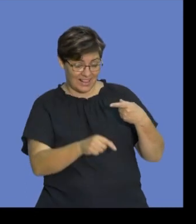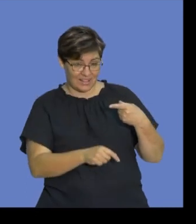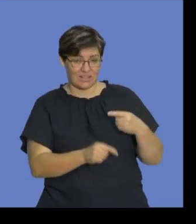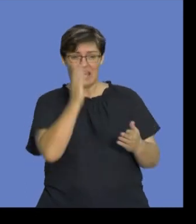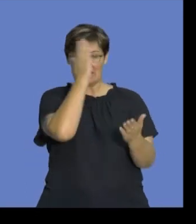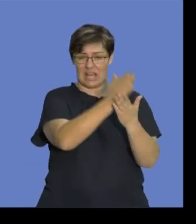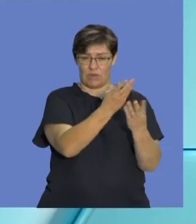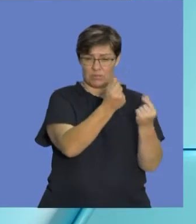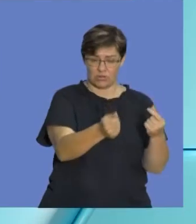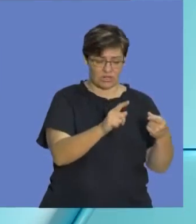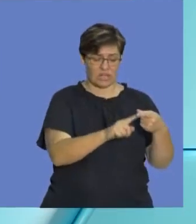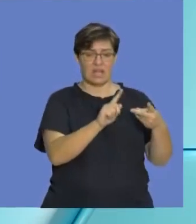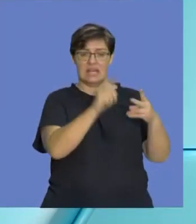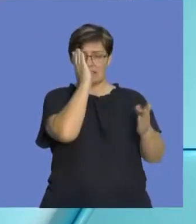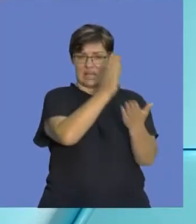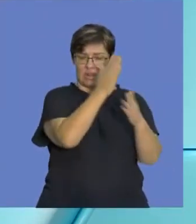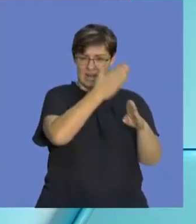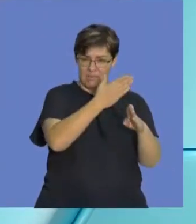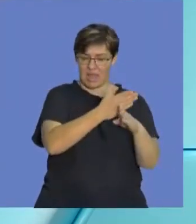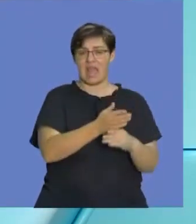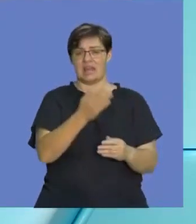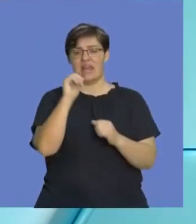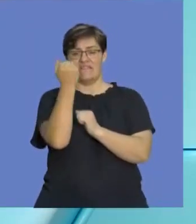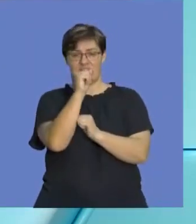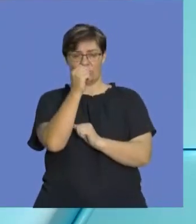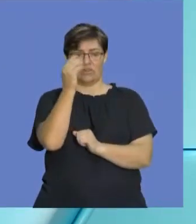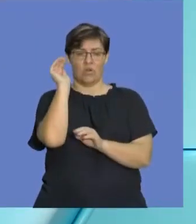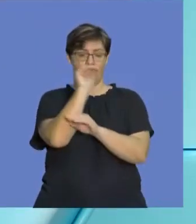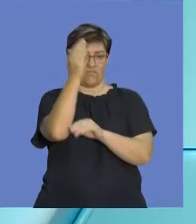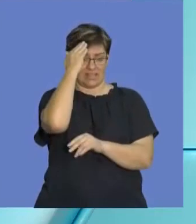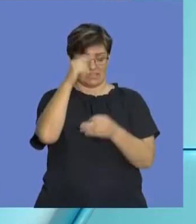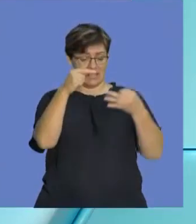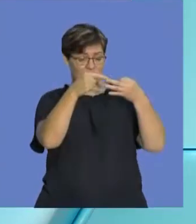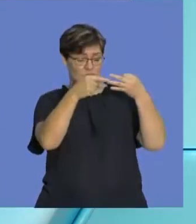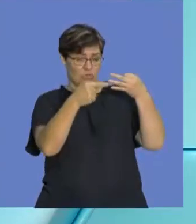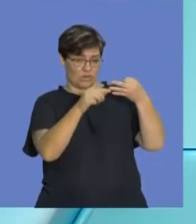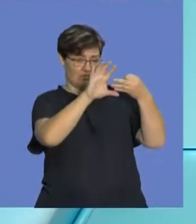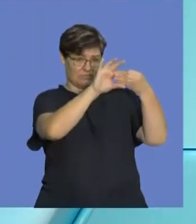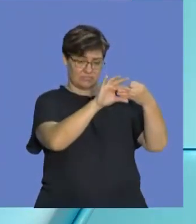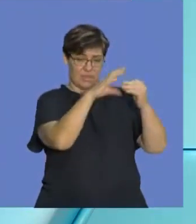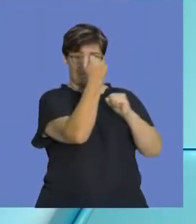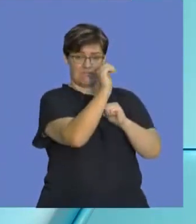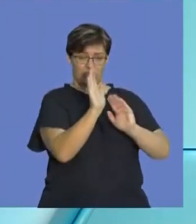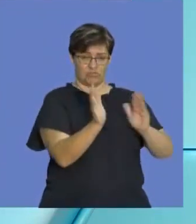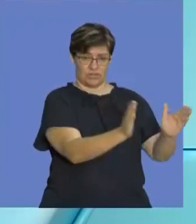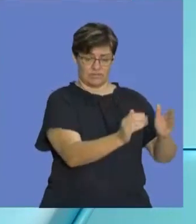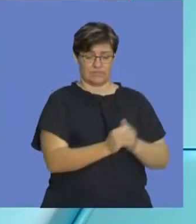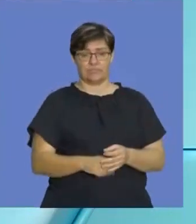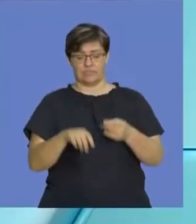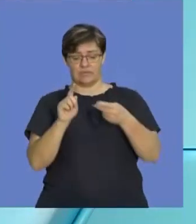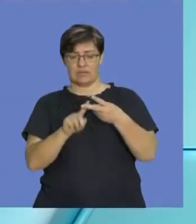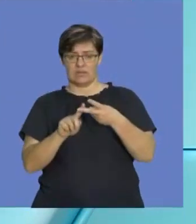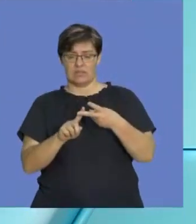You know what they are? Direct material, direct labor, and factory overheads. Those three affect